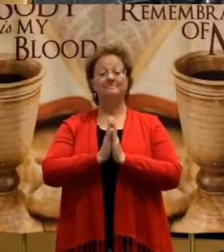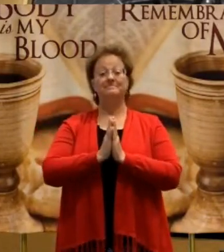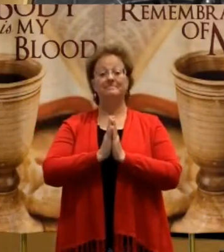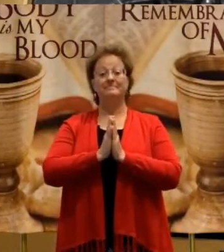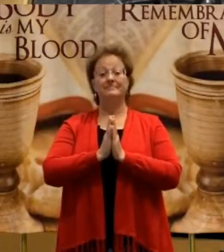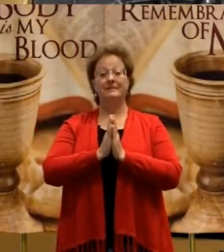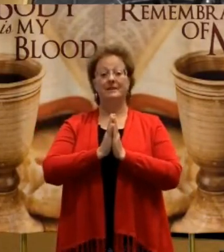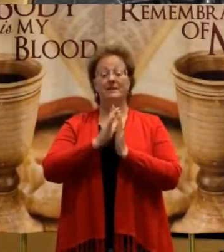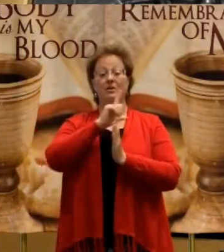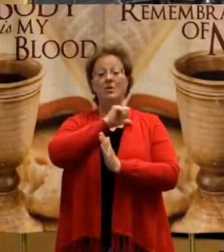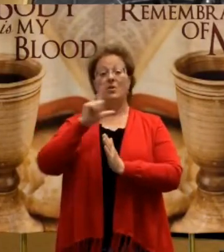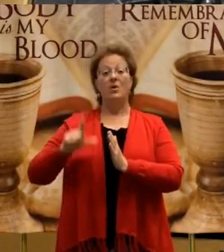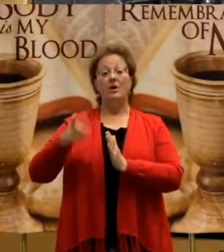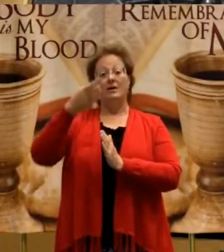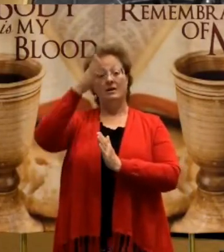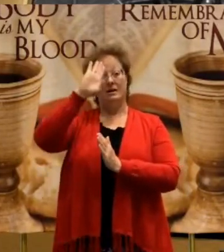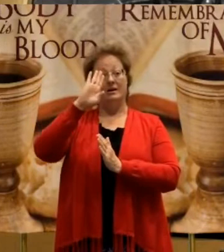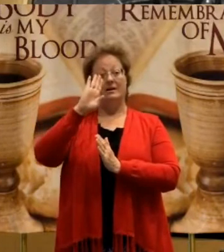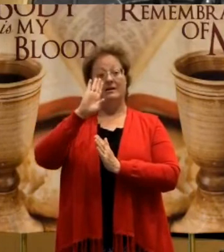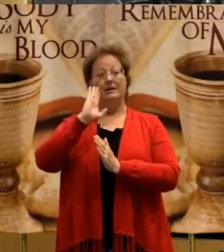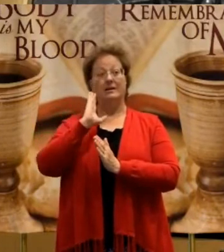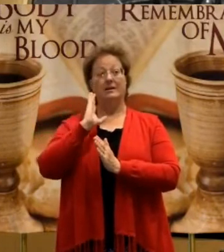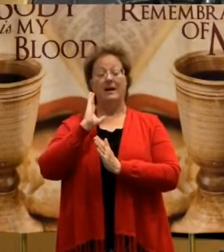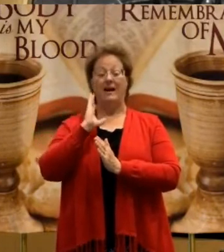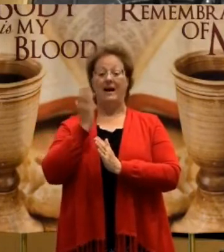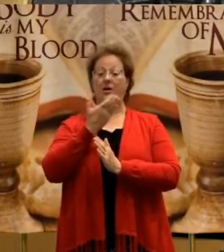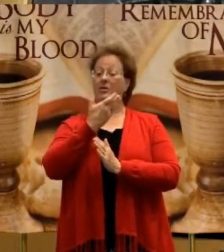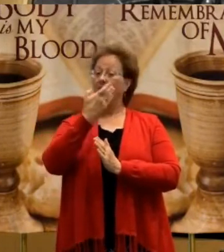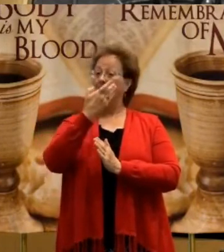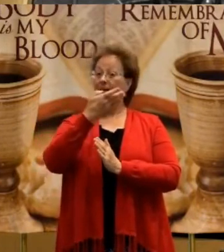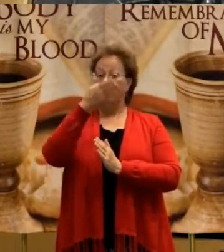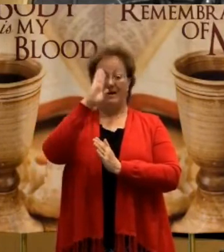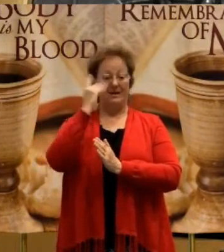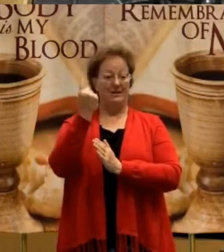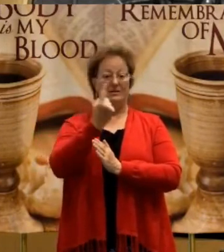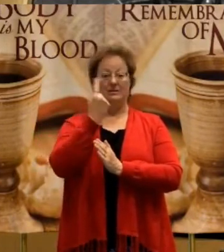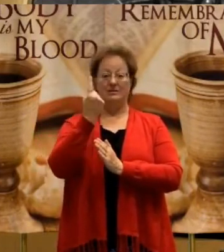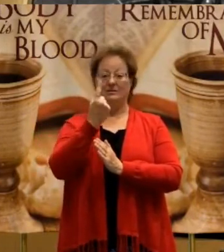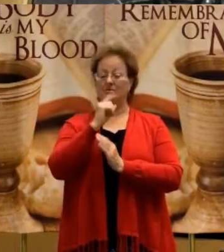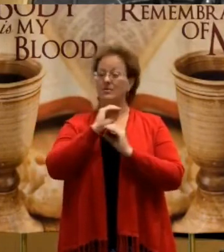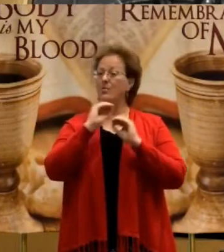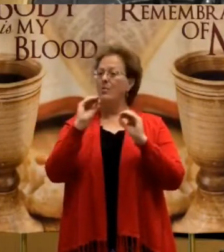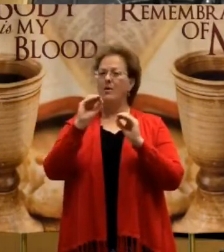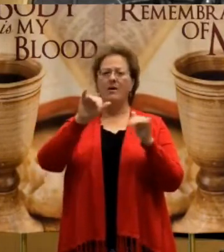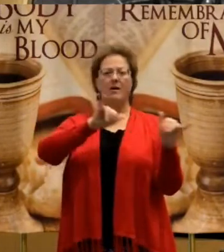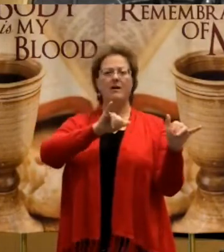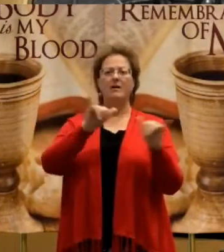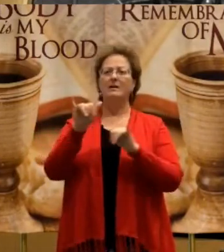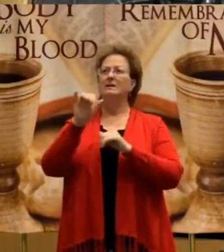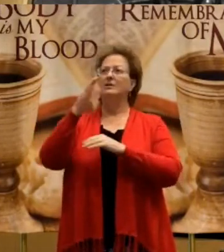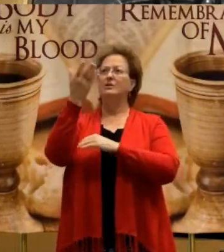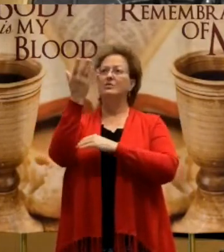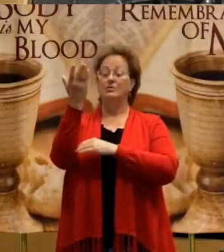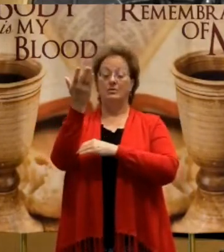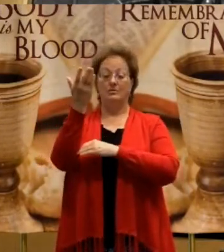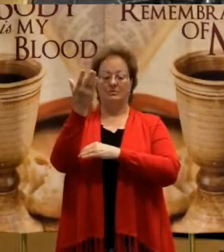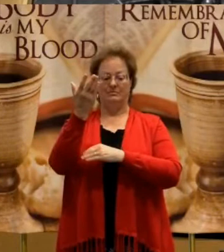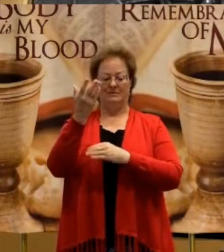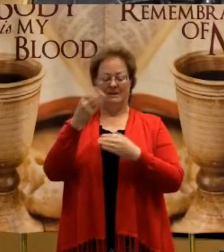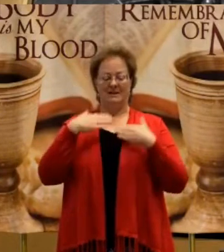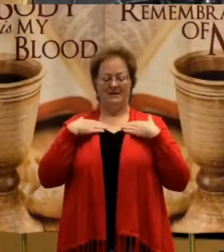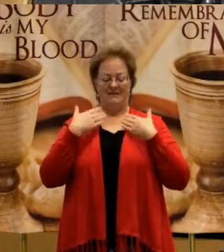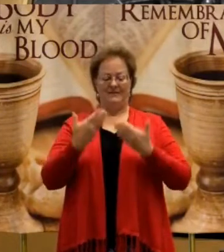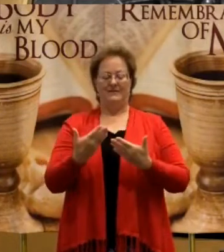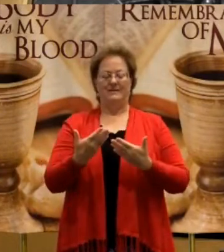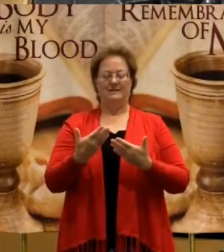Lord God, you are God alone. There's no other God besides you, but we confess that at times we try to